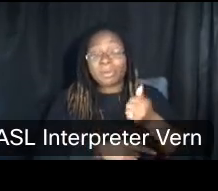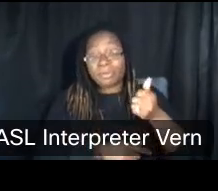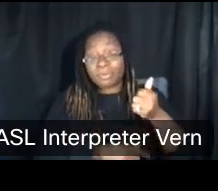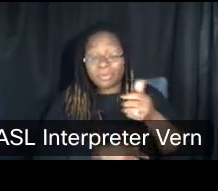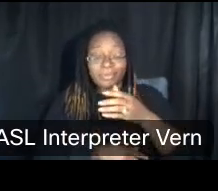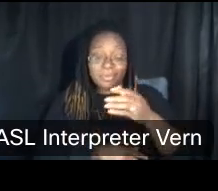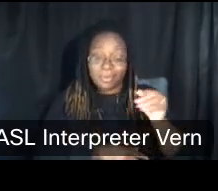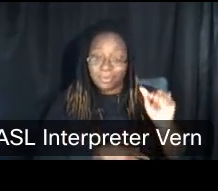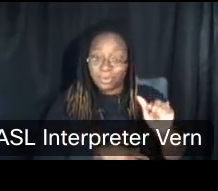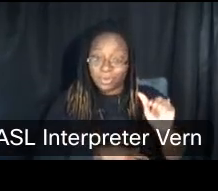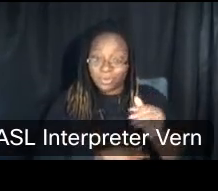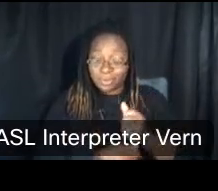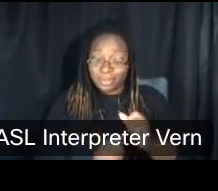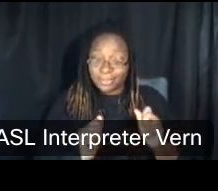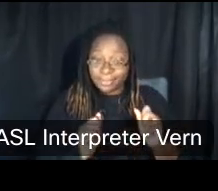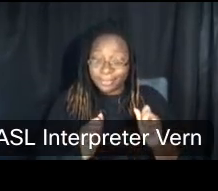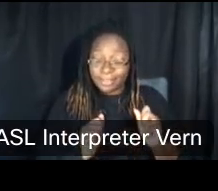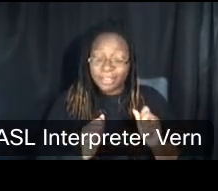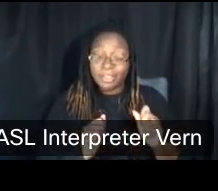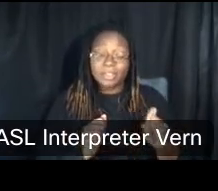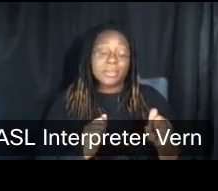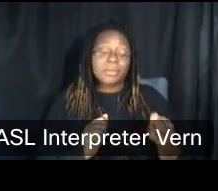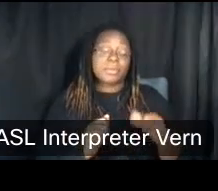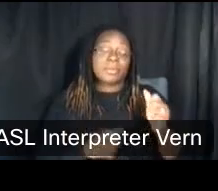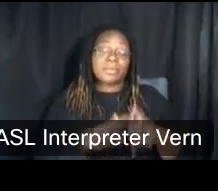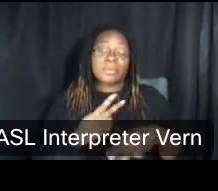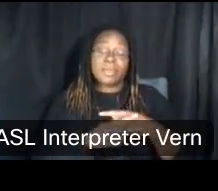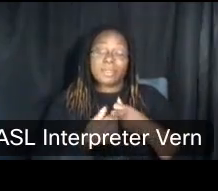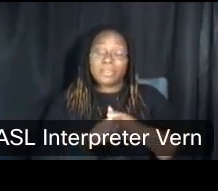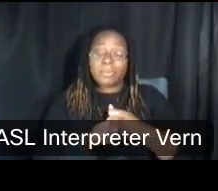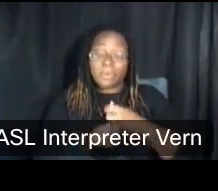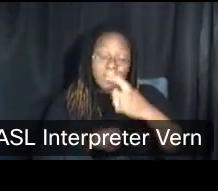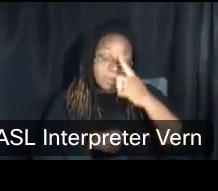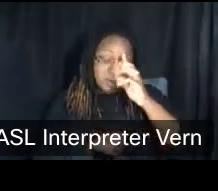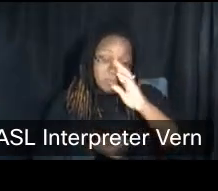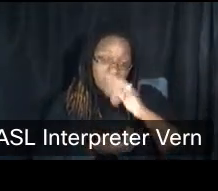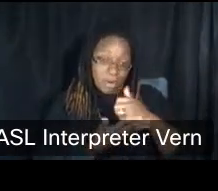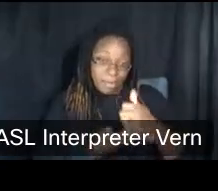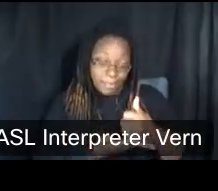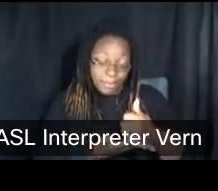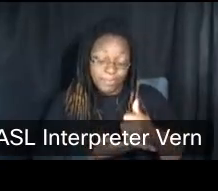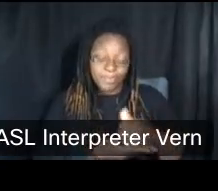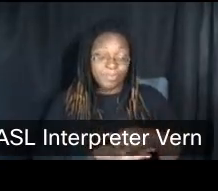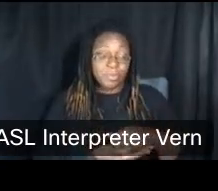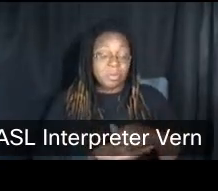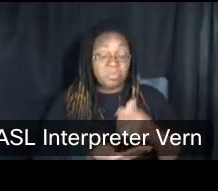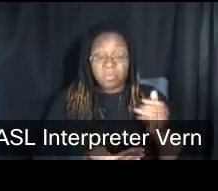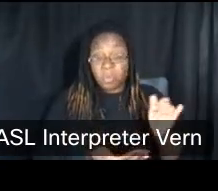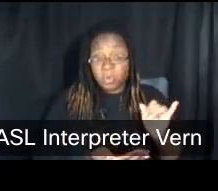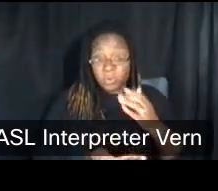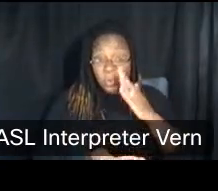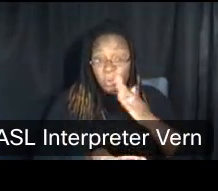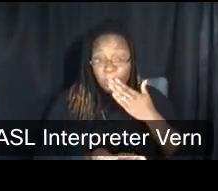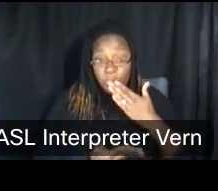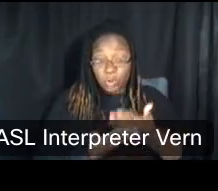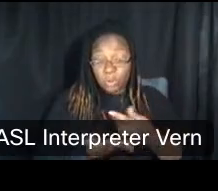as possible? What other kinds of supports would be helpful? And would it be helpful to talk about some resources as well as